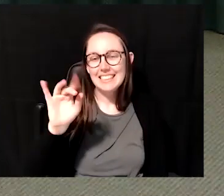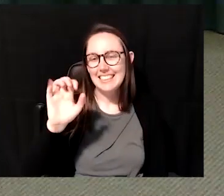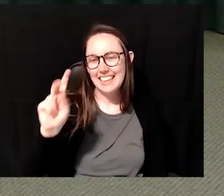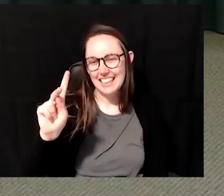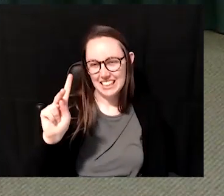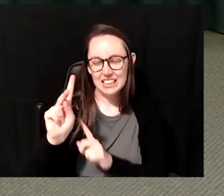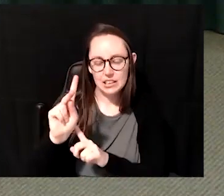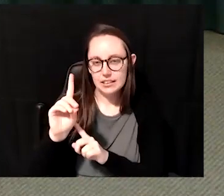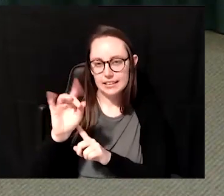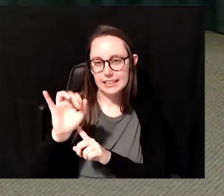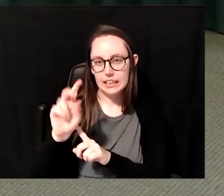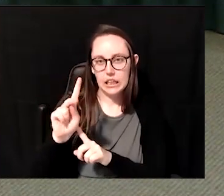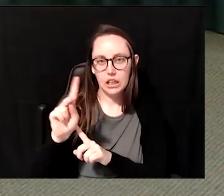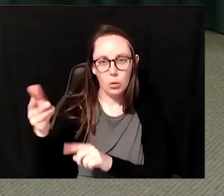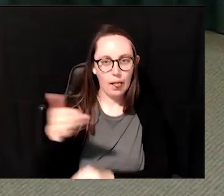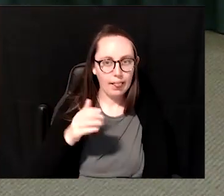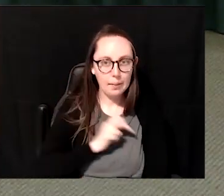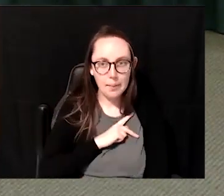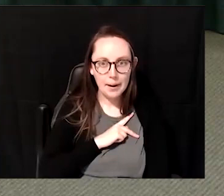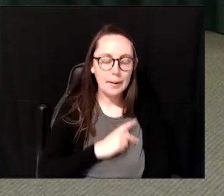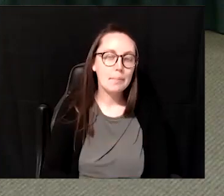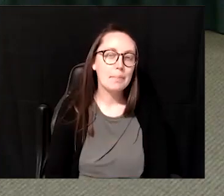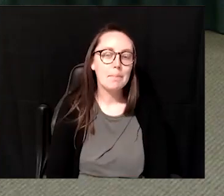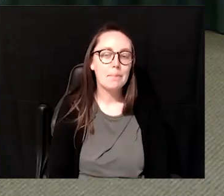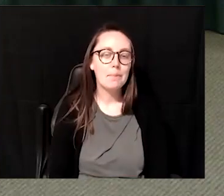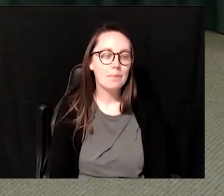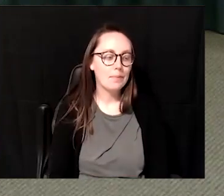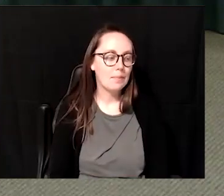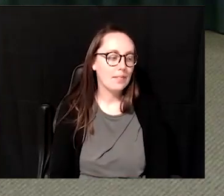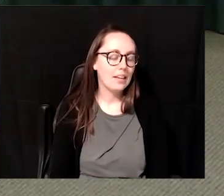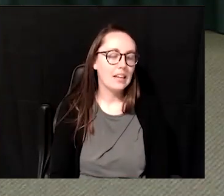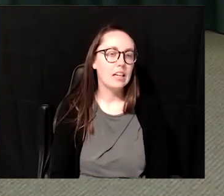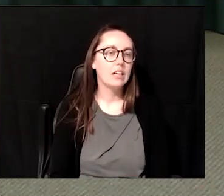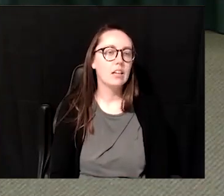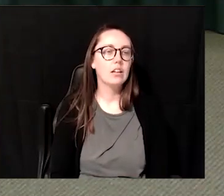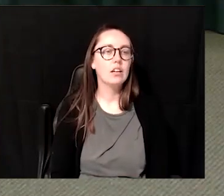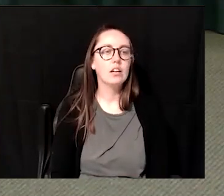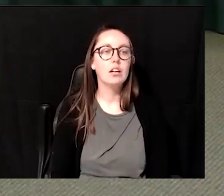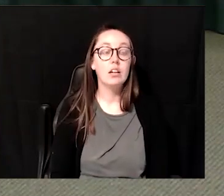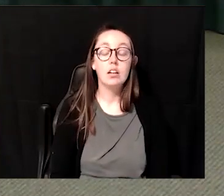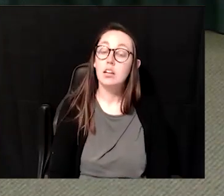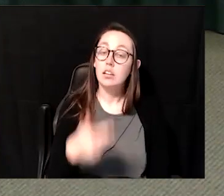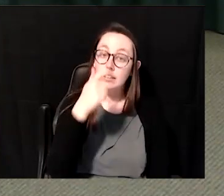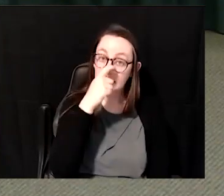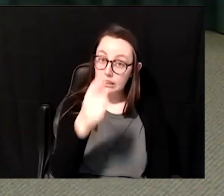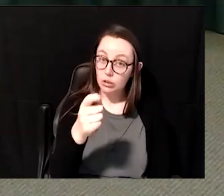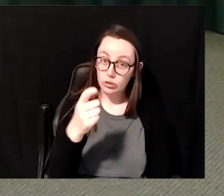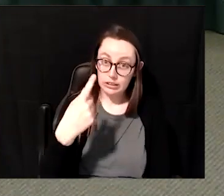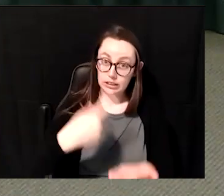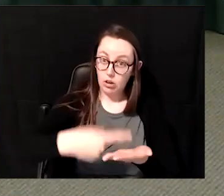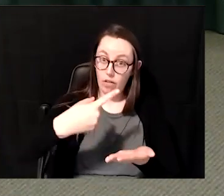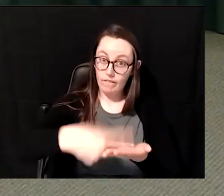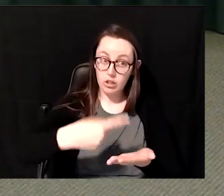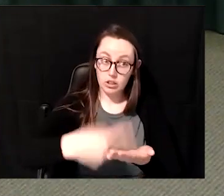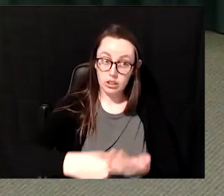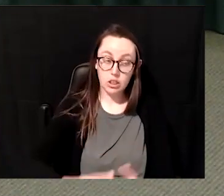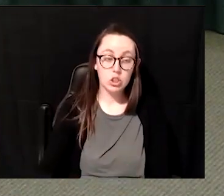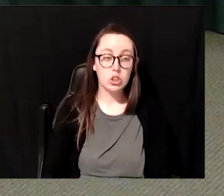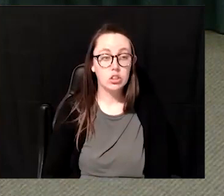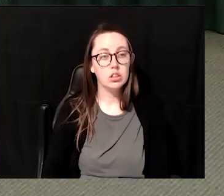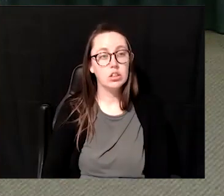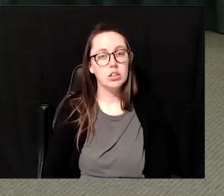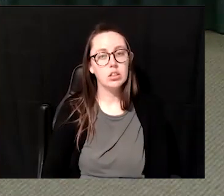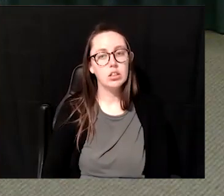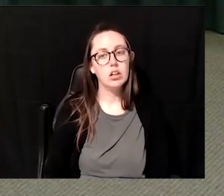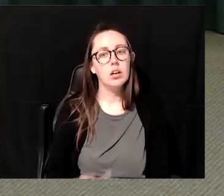um get my camera rolling here there you go uh interesting conversation uh listening